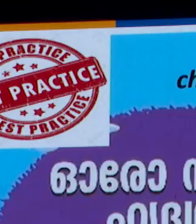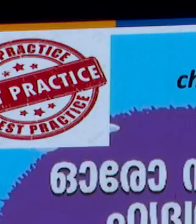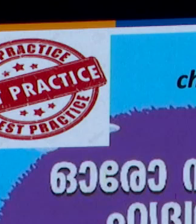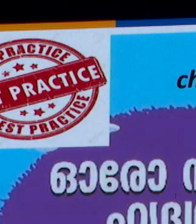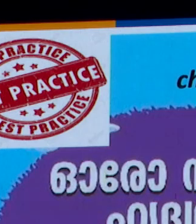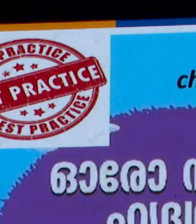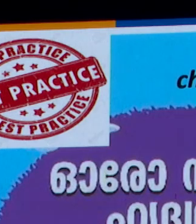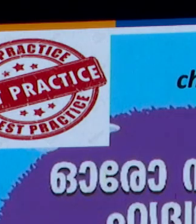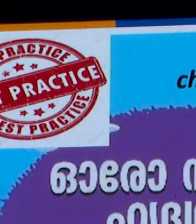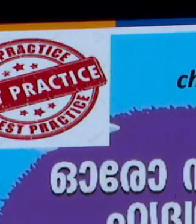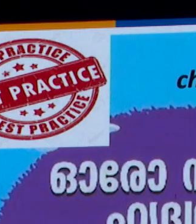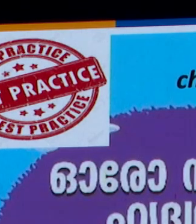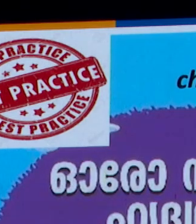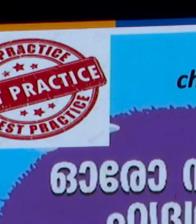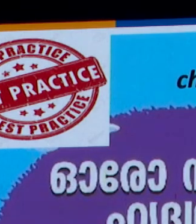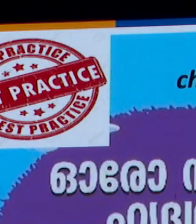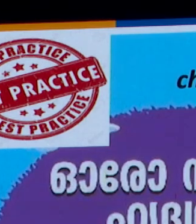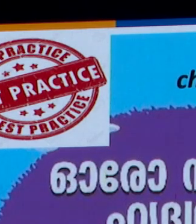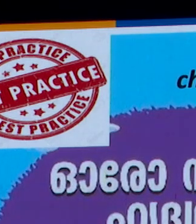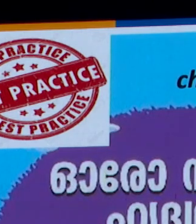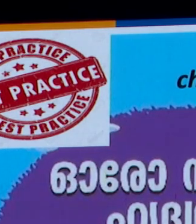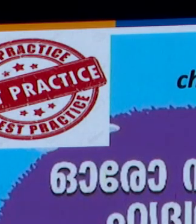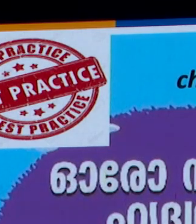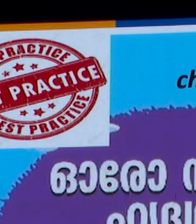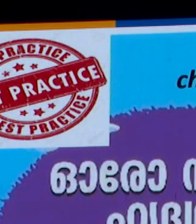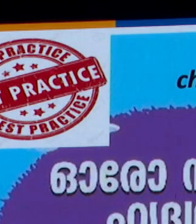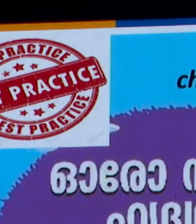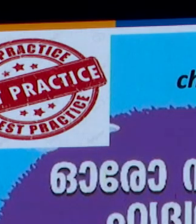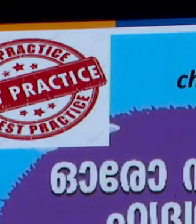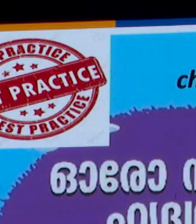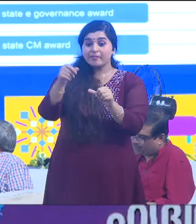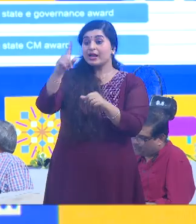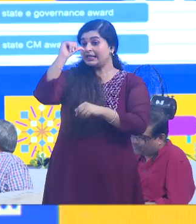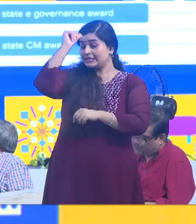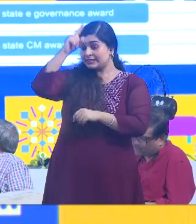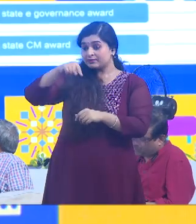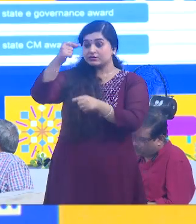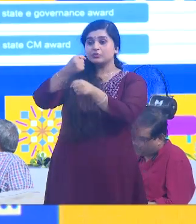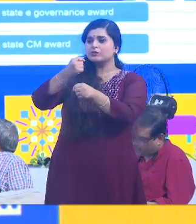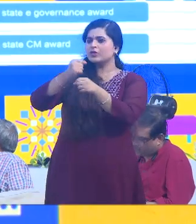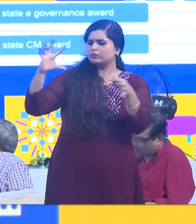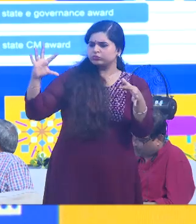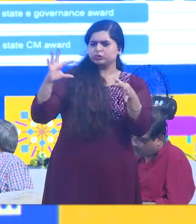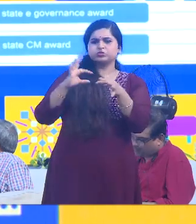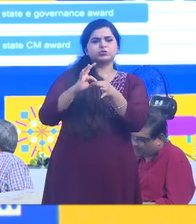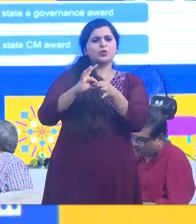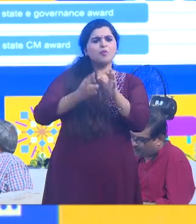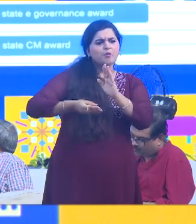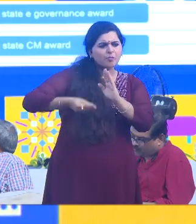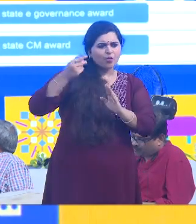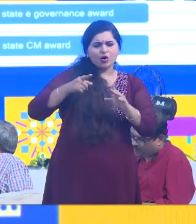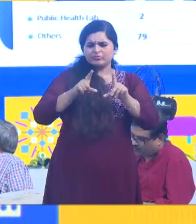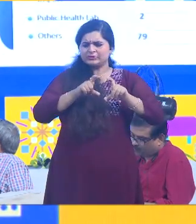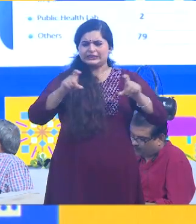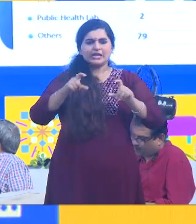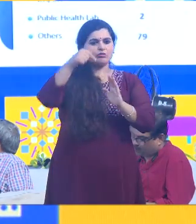different centers of excellence. We are in the process of tying up with Government of India institutions as well, so as to make it a bit more comprehensive. Next